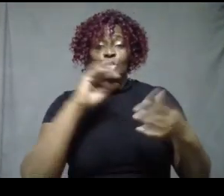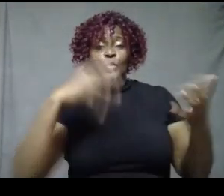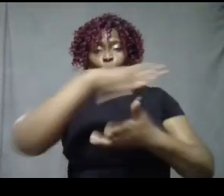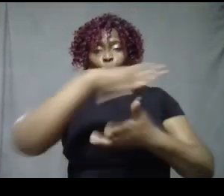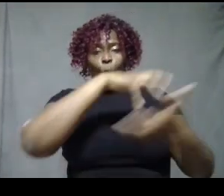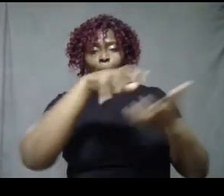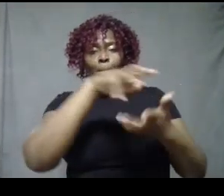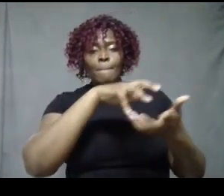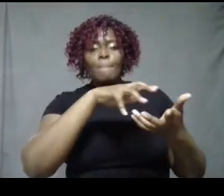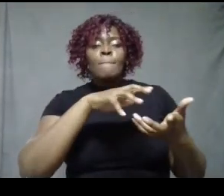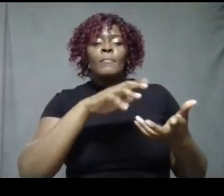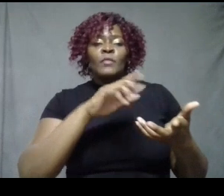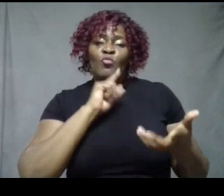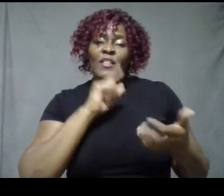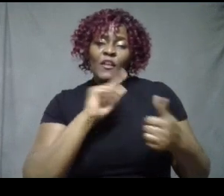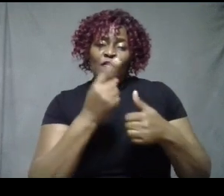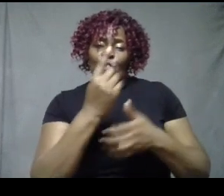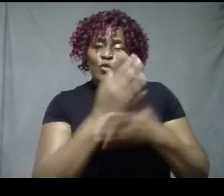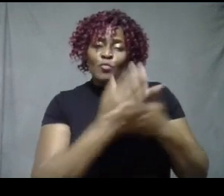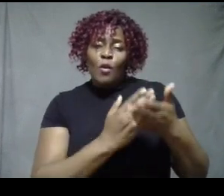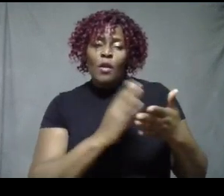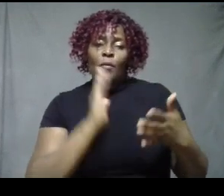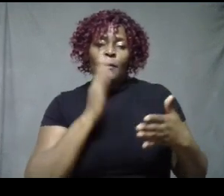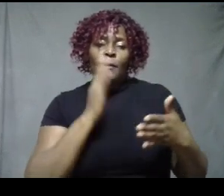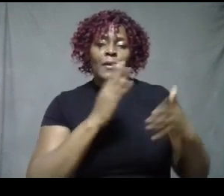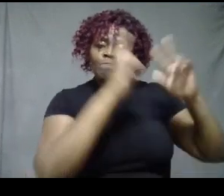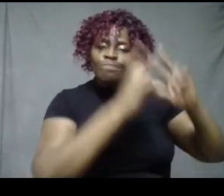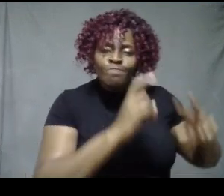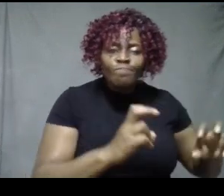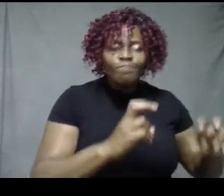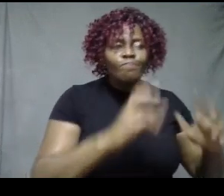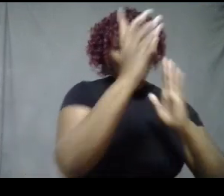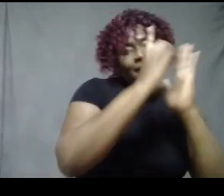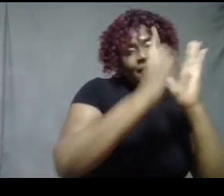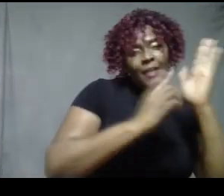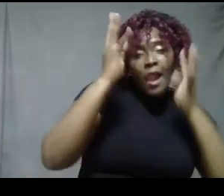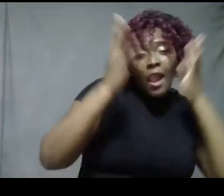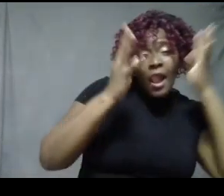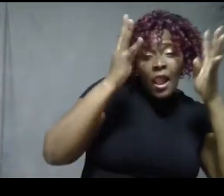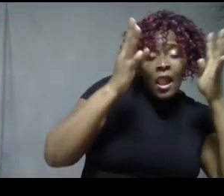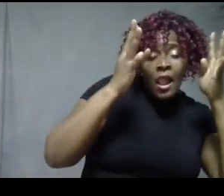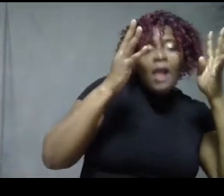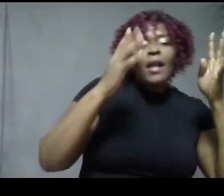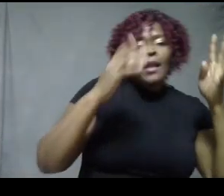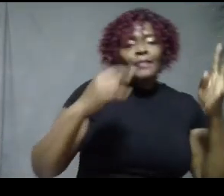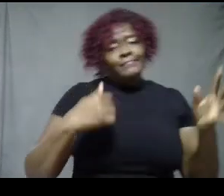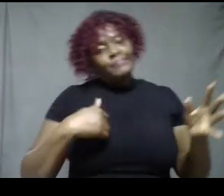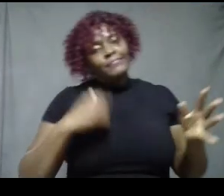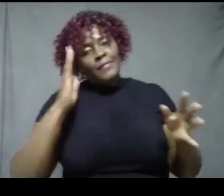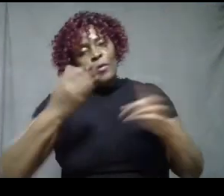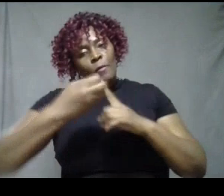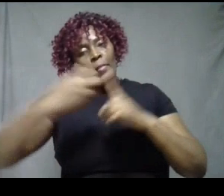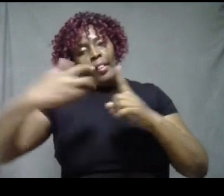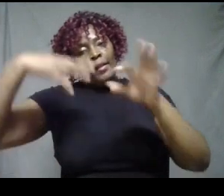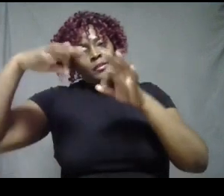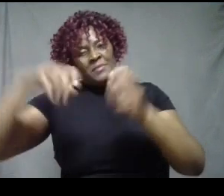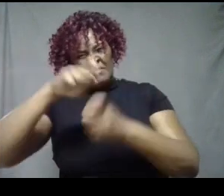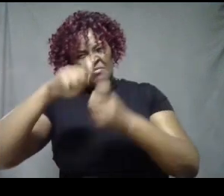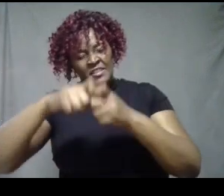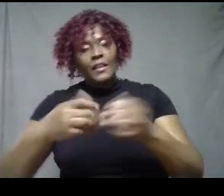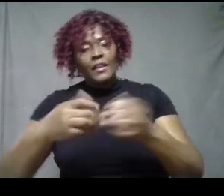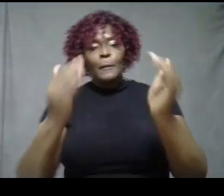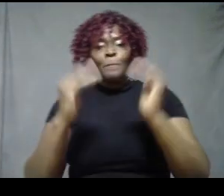just doing more additional studies and design, and that would have defined what exactly needed to be done. And the second phase would